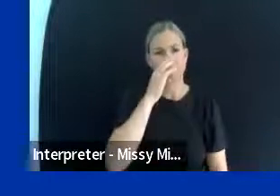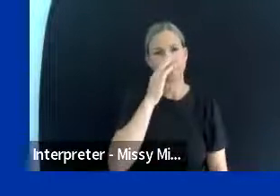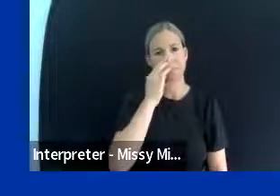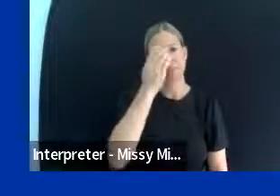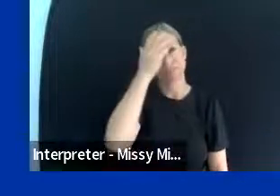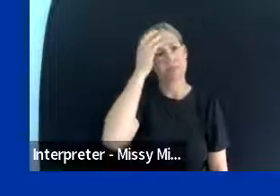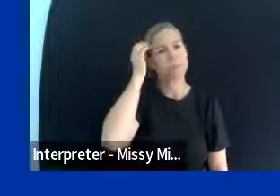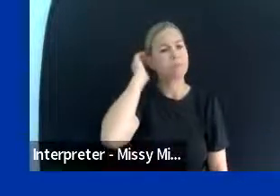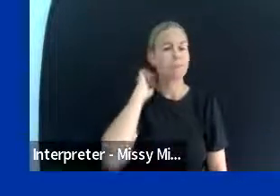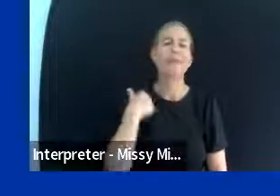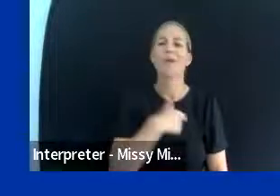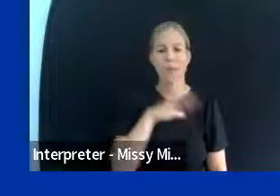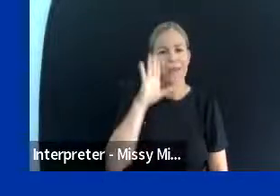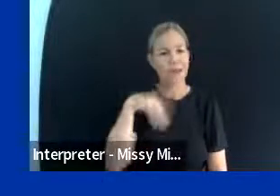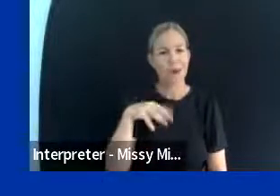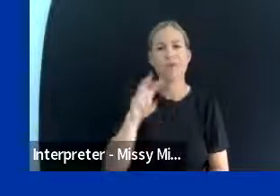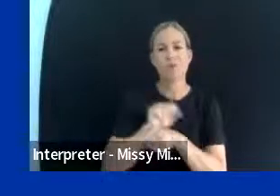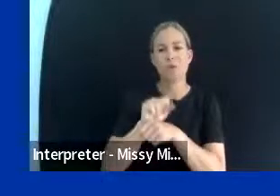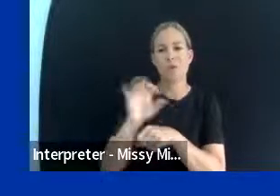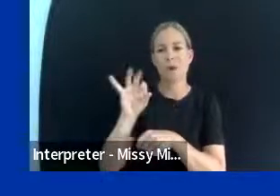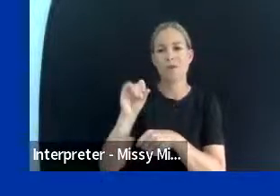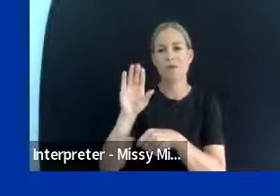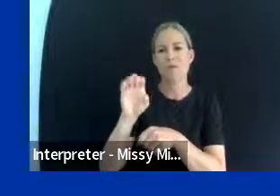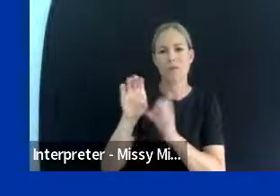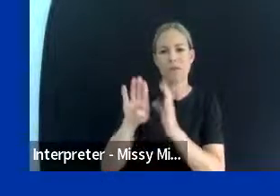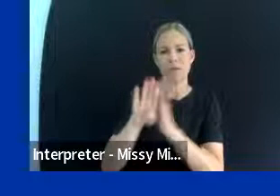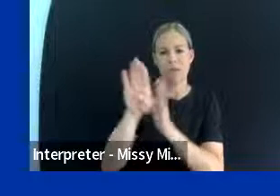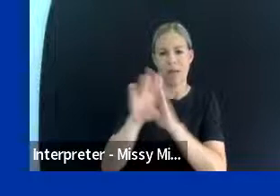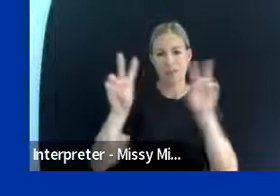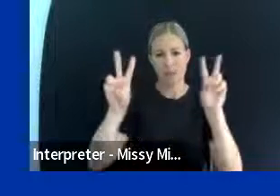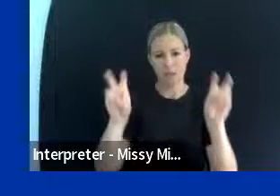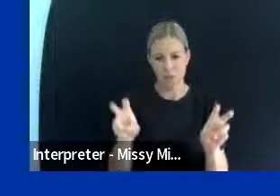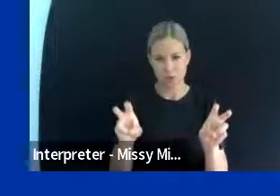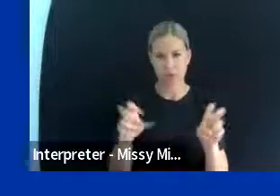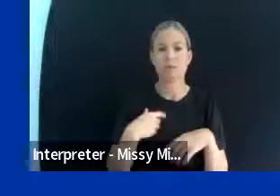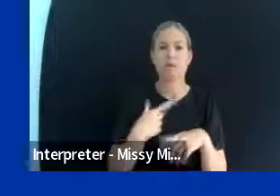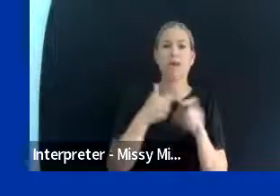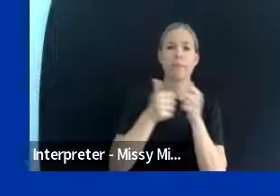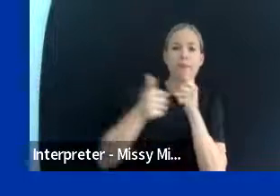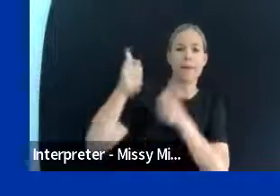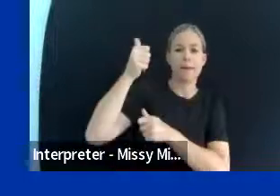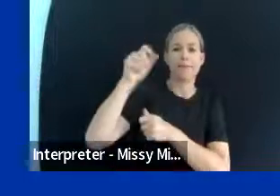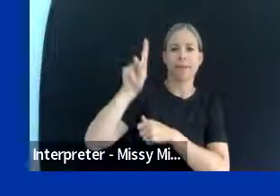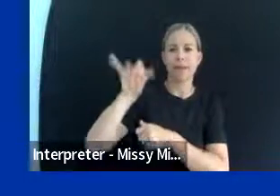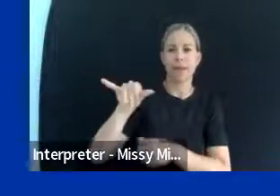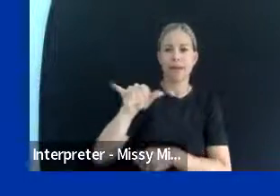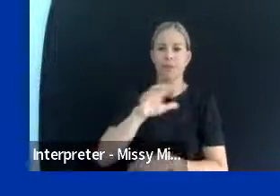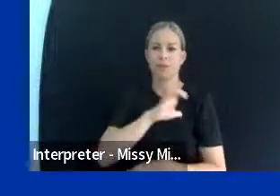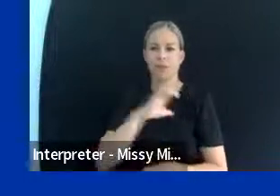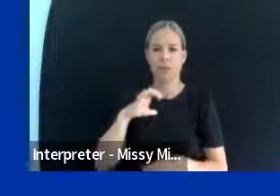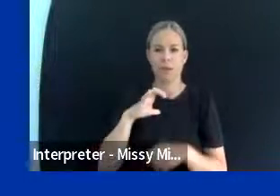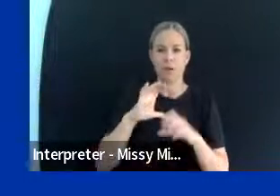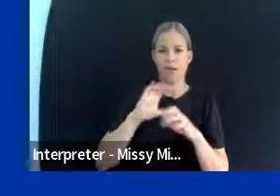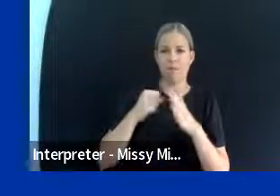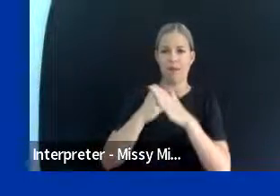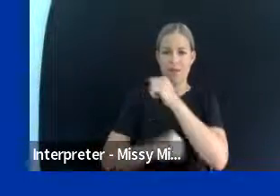know it's a workforce development issue. This comes from the Kentucky Chamber Foundation. Long before COVID, we have been in a